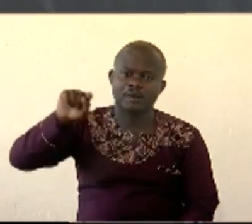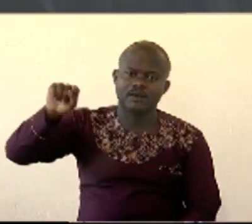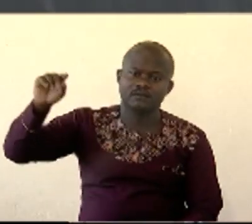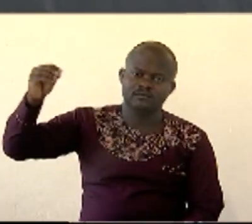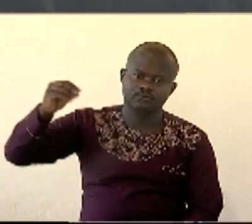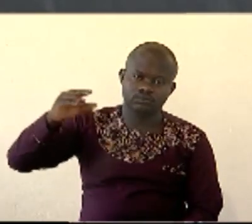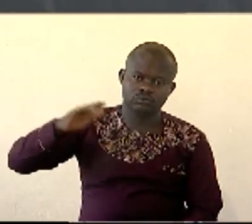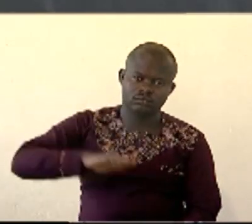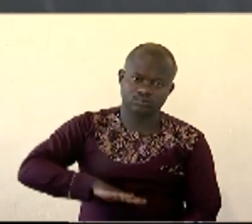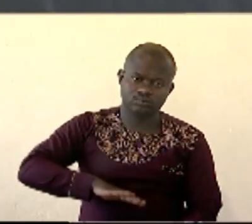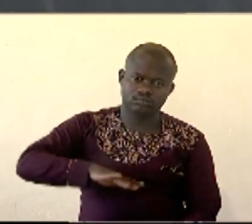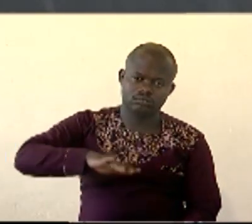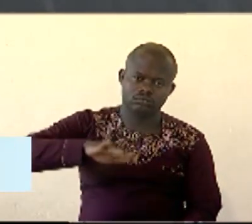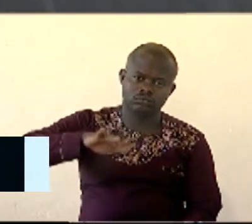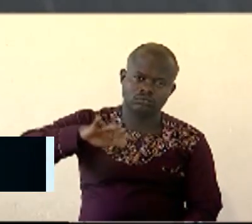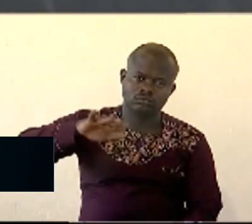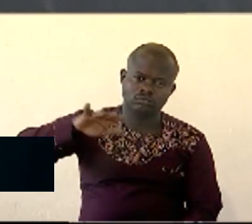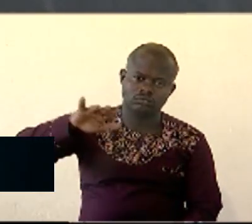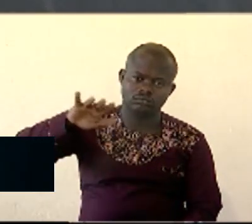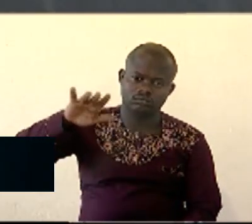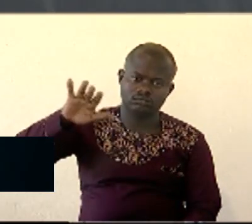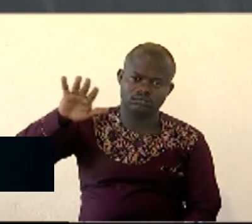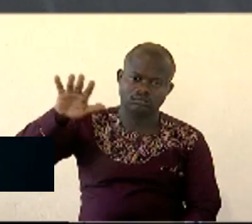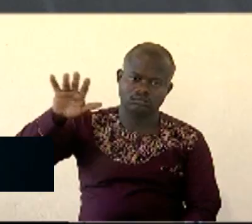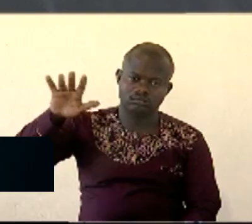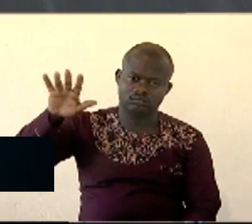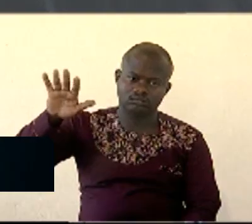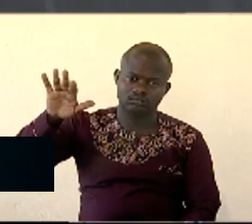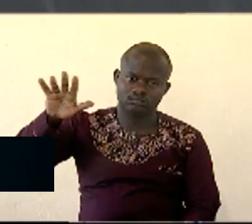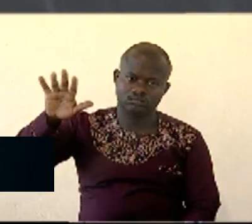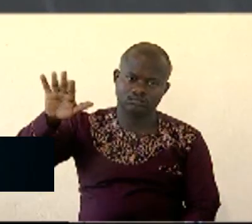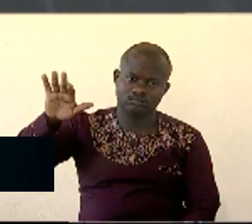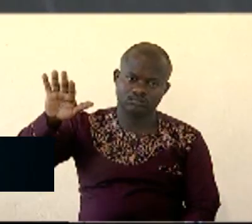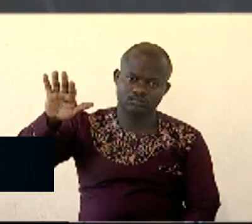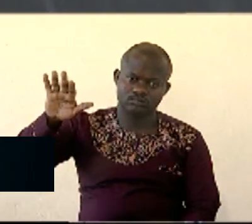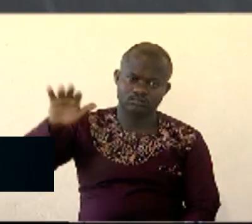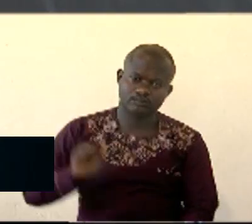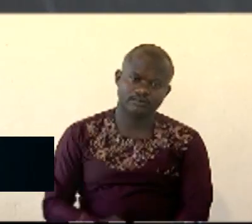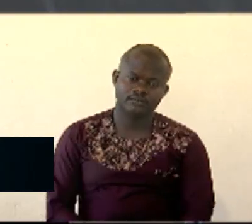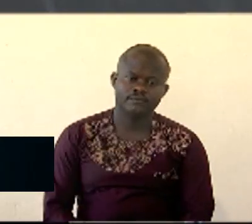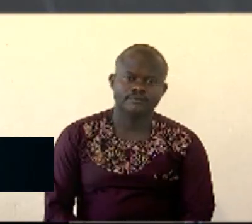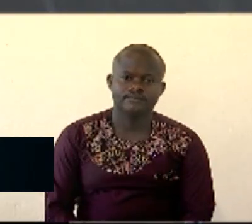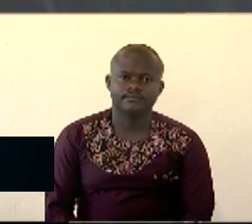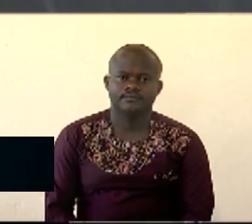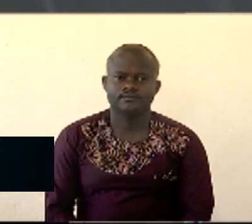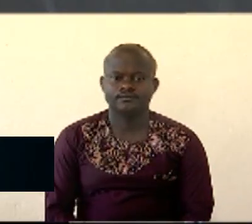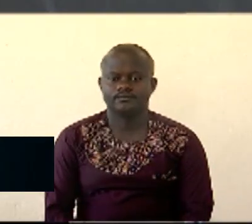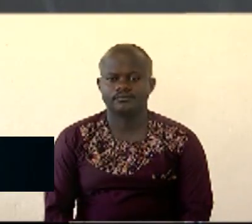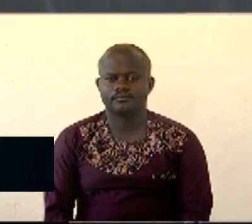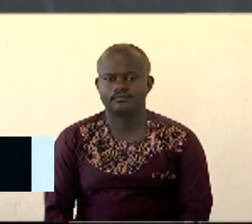If you are going back to the chart, to the diagram, here we have the rate of photosynthesis,